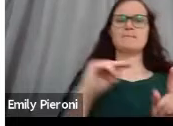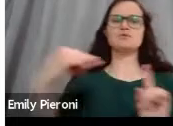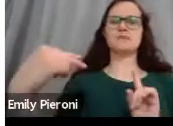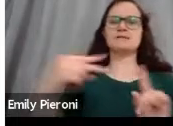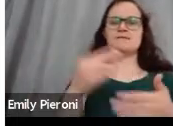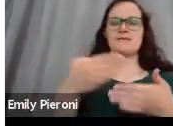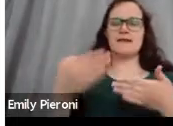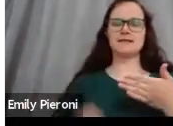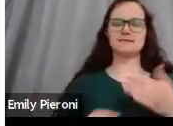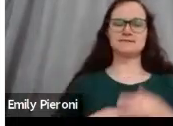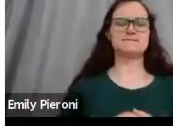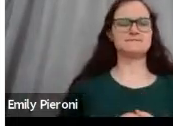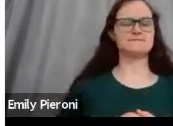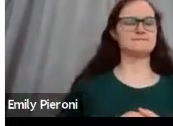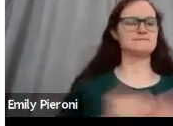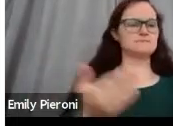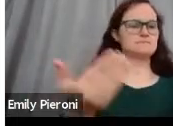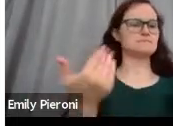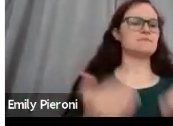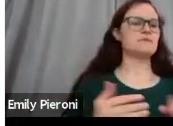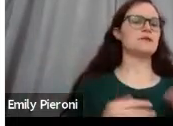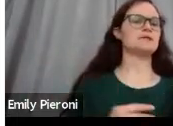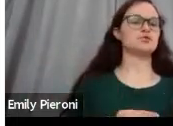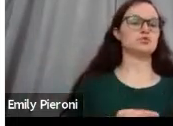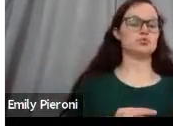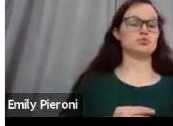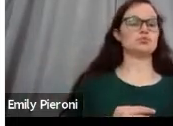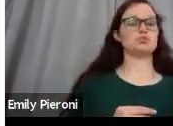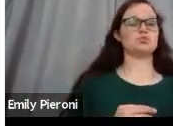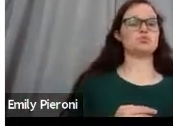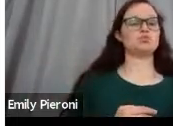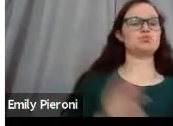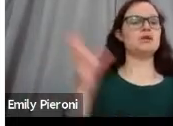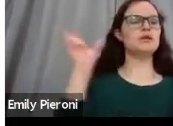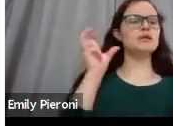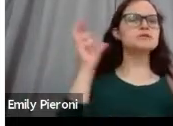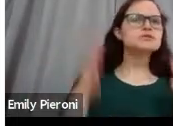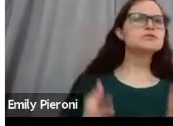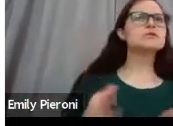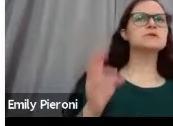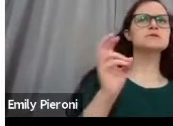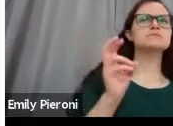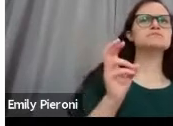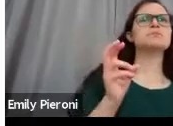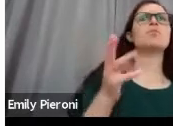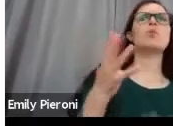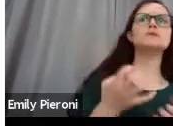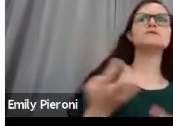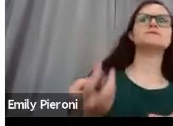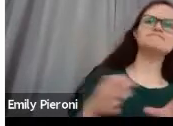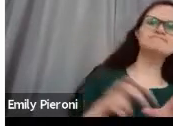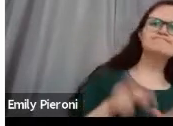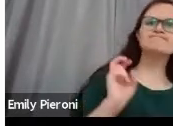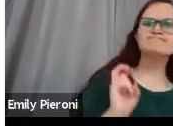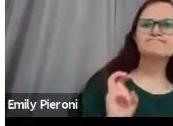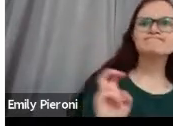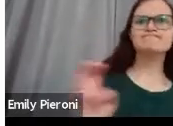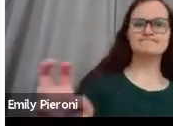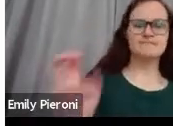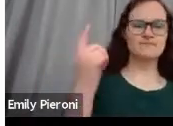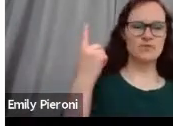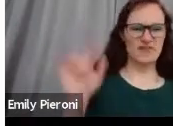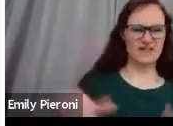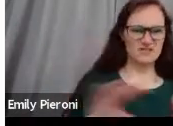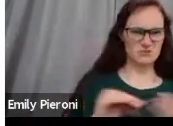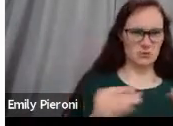Take the audience on a memorable journey. Again, as I've been pointing out, memory is really important for retaining data.